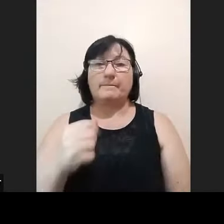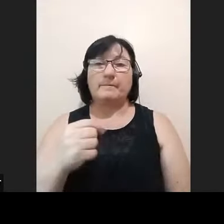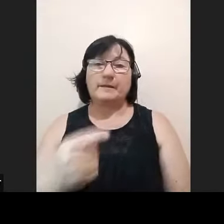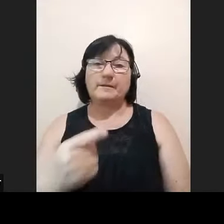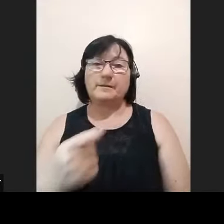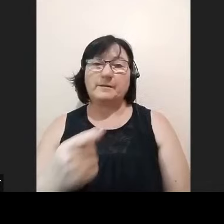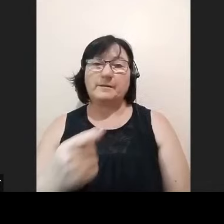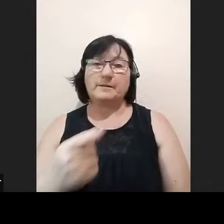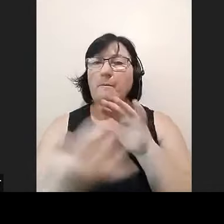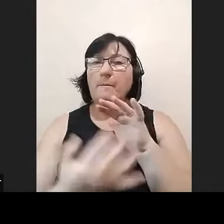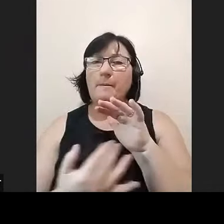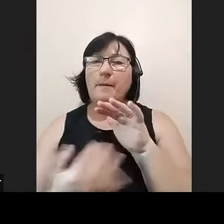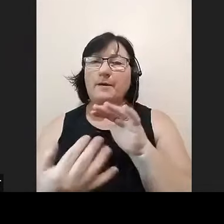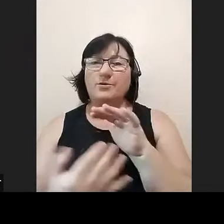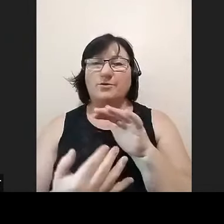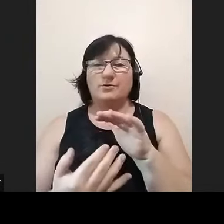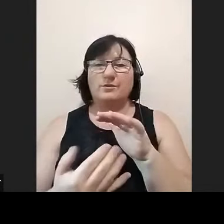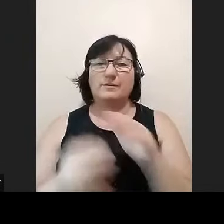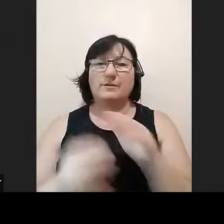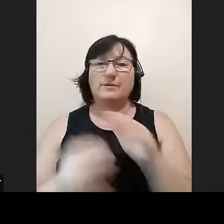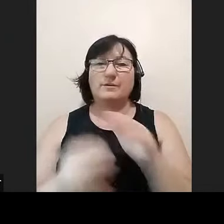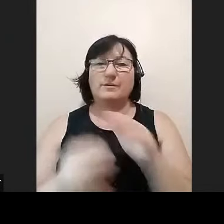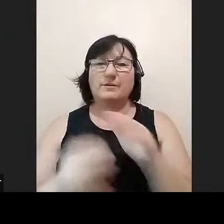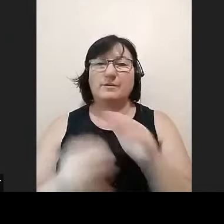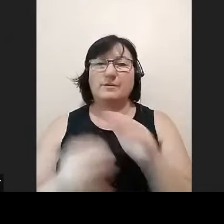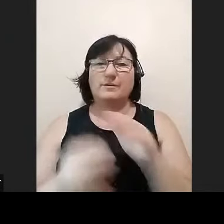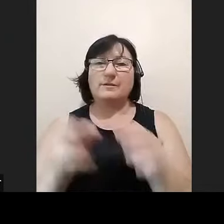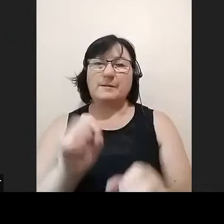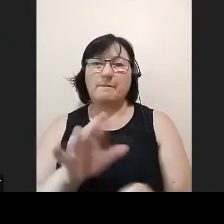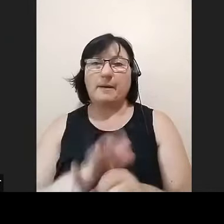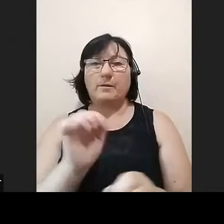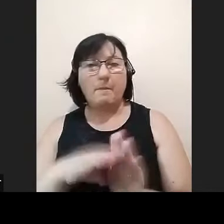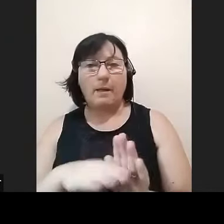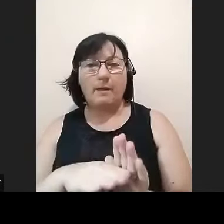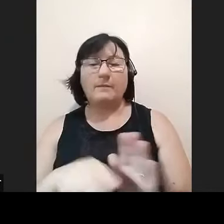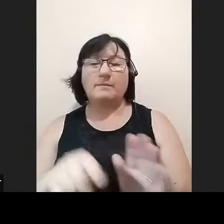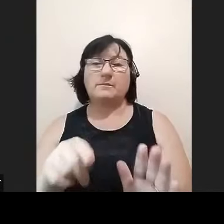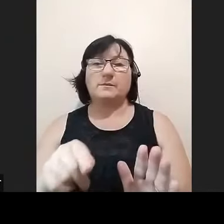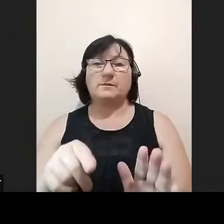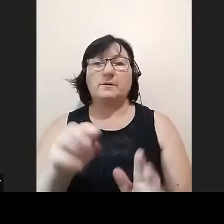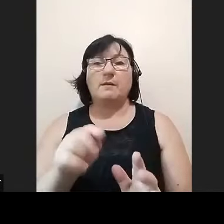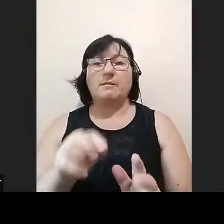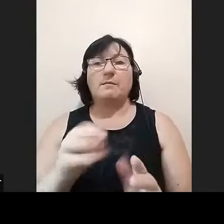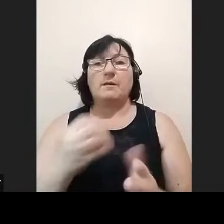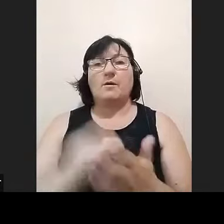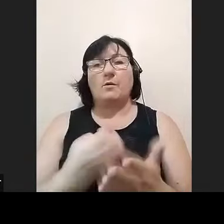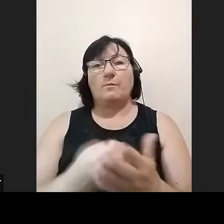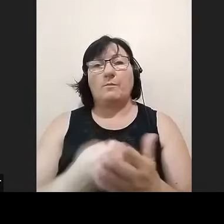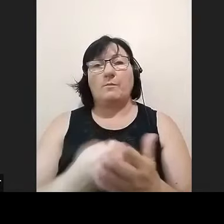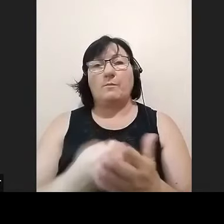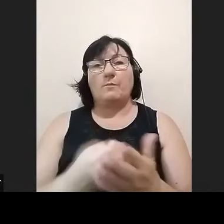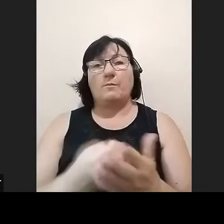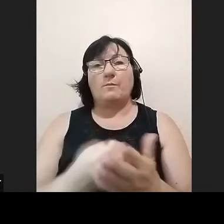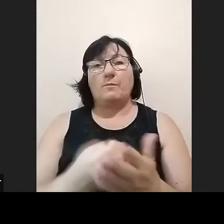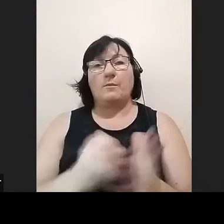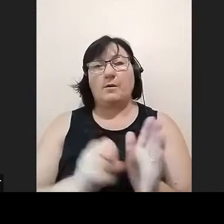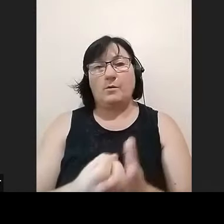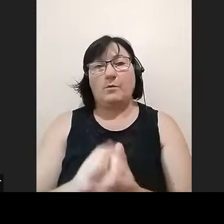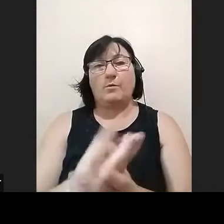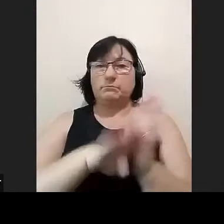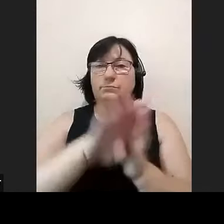on compliance and enhance economic growth. And economic growth, obviously, it is achieved through